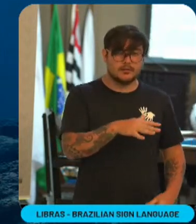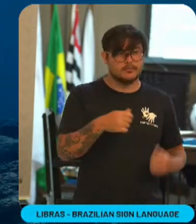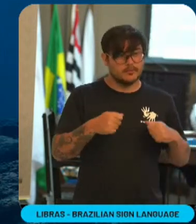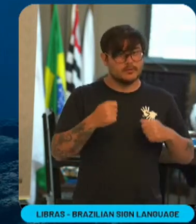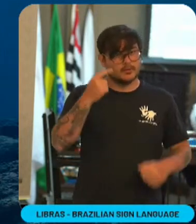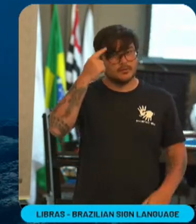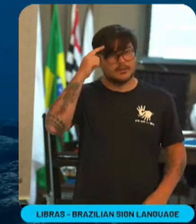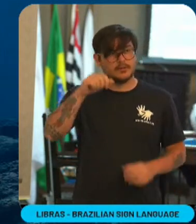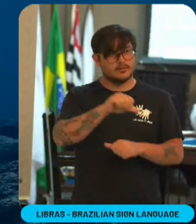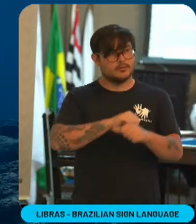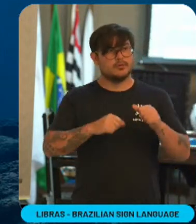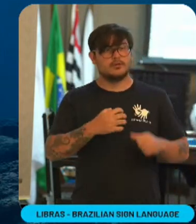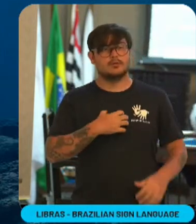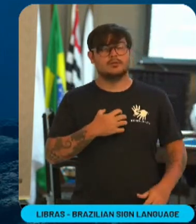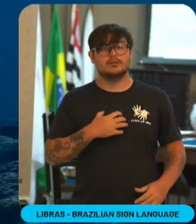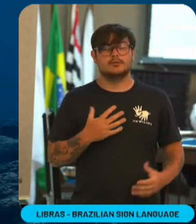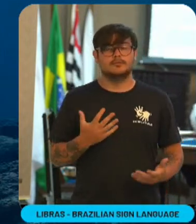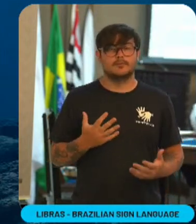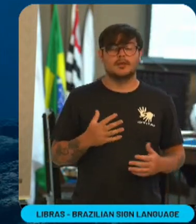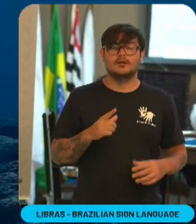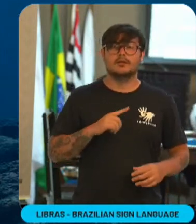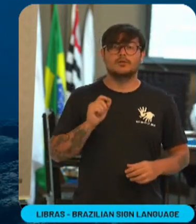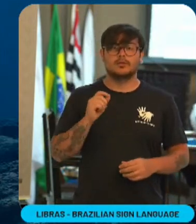of bringing this problematic to